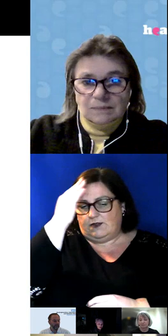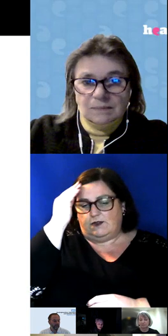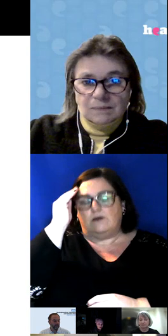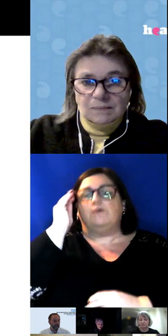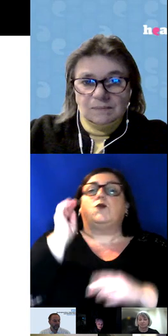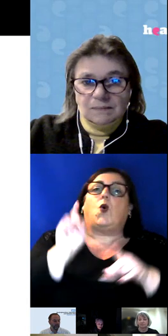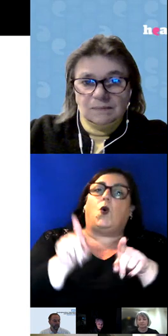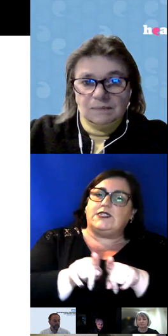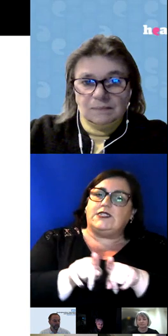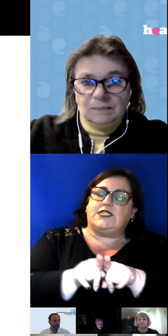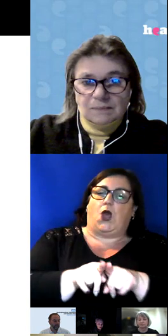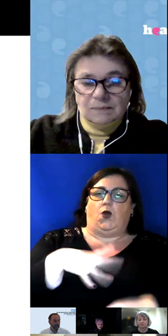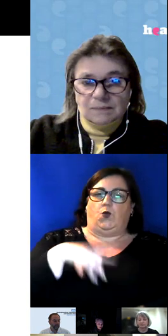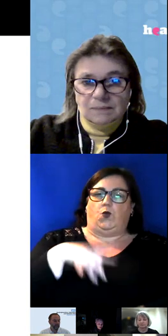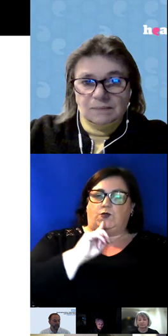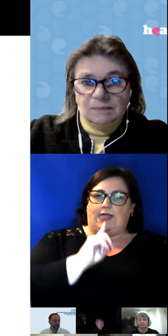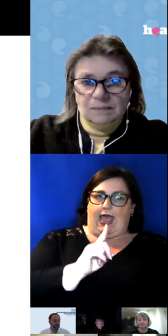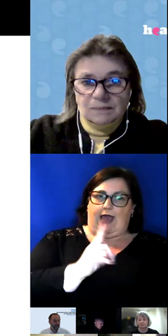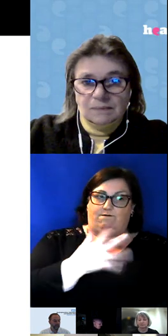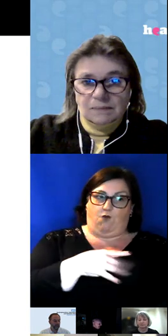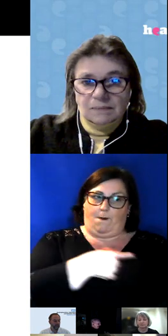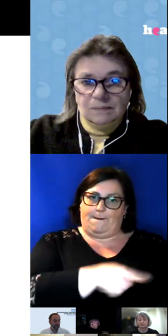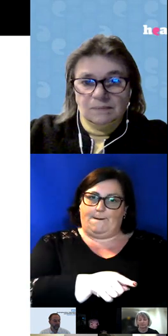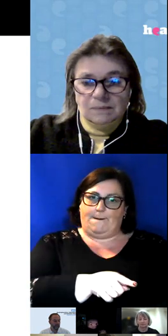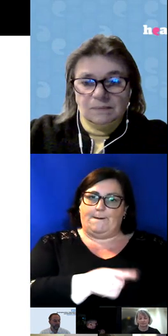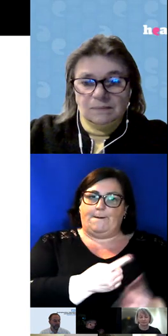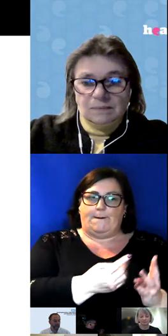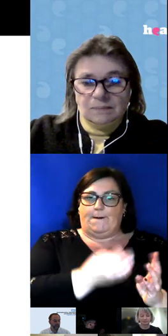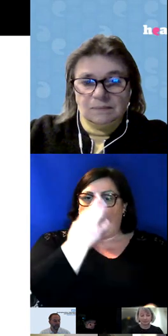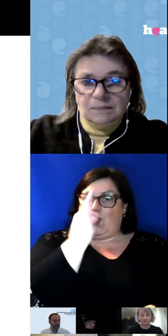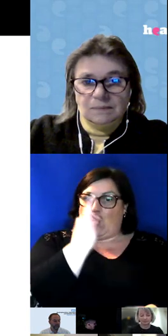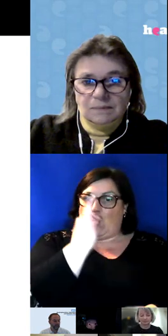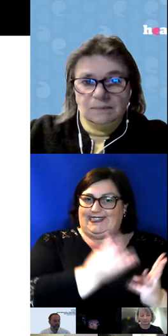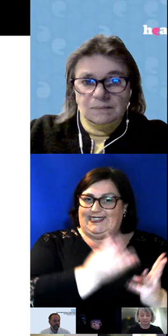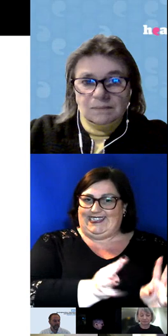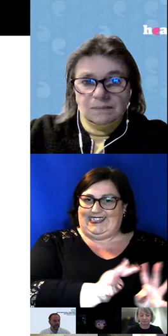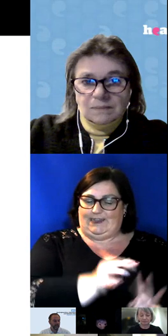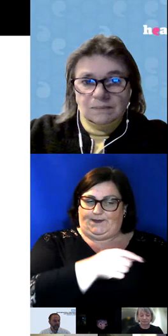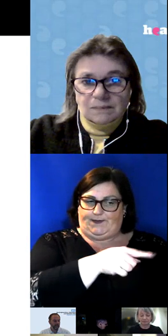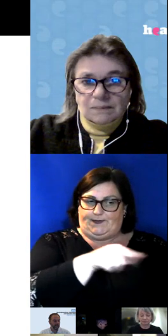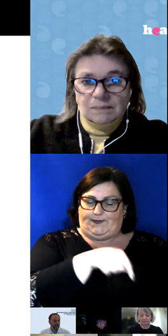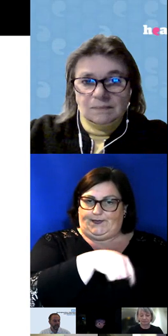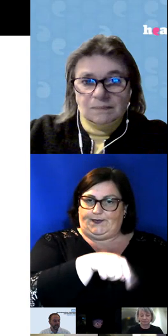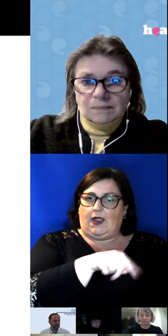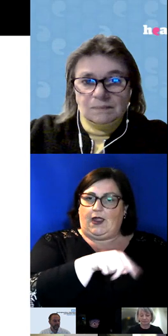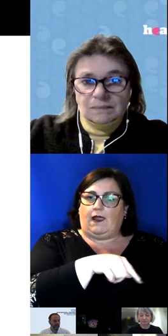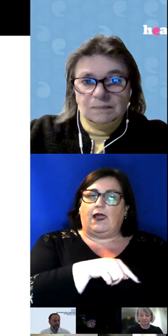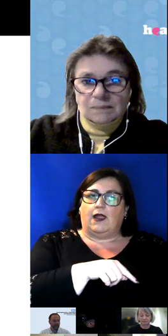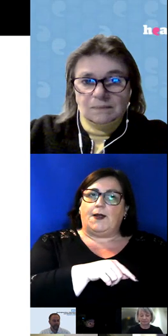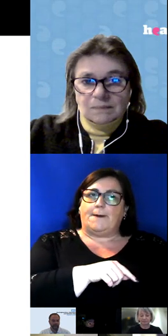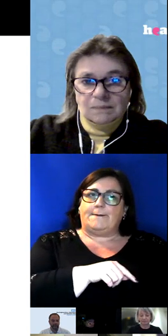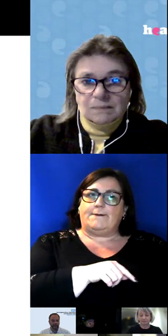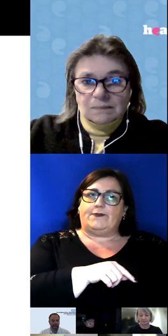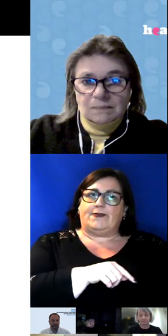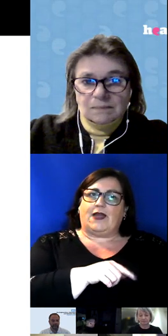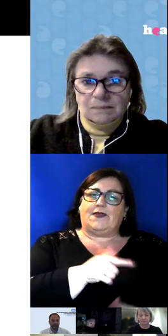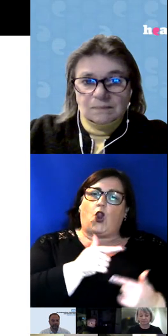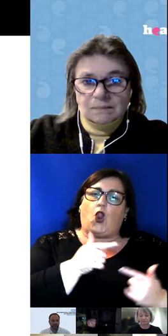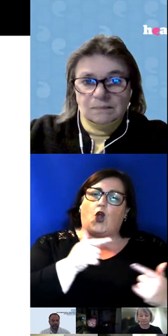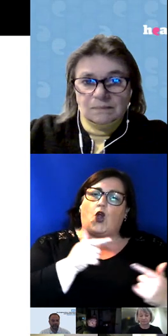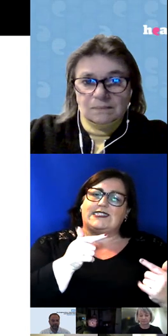say from our committee point of view in relation to the strategy, that there's clearly a lot about deprivation, which